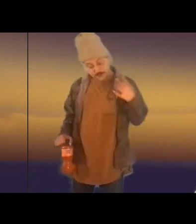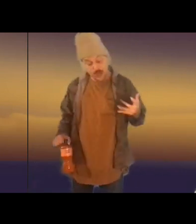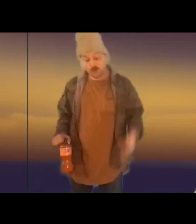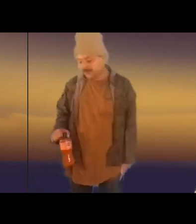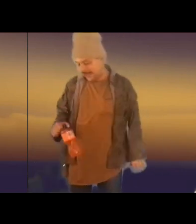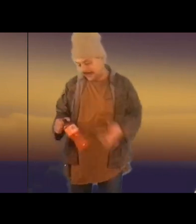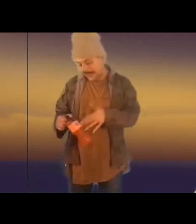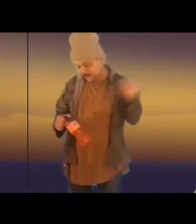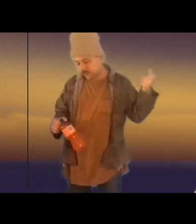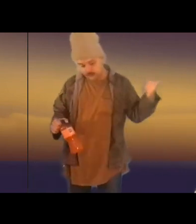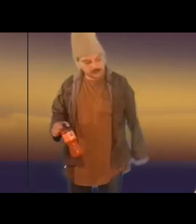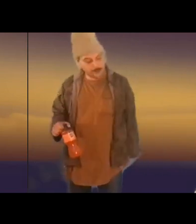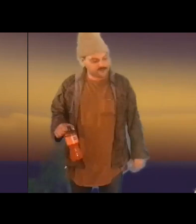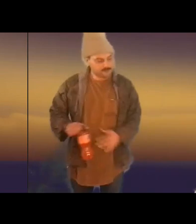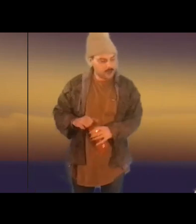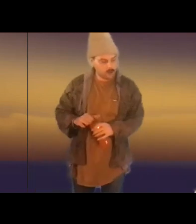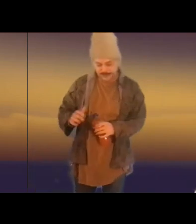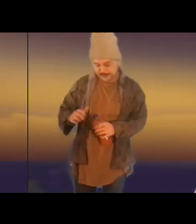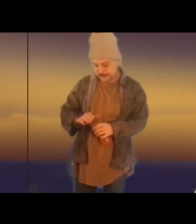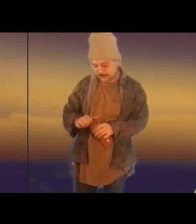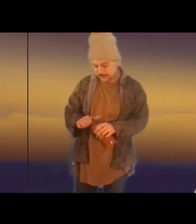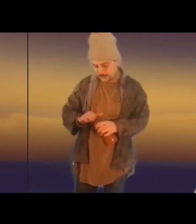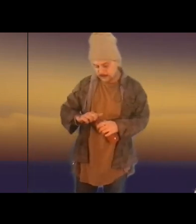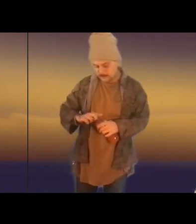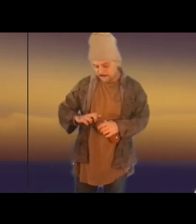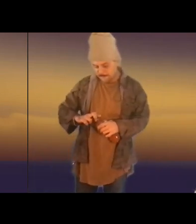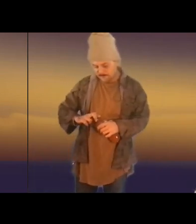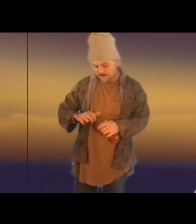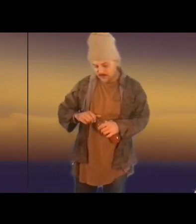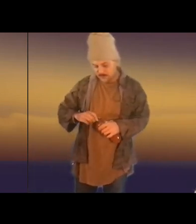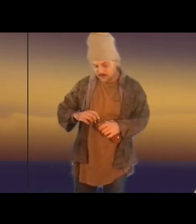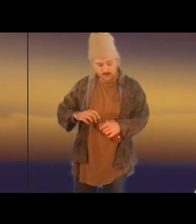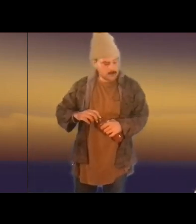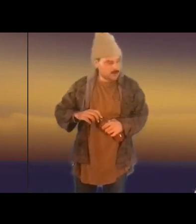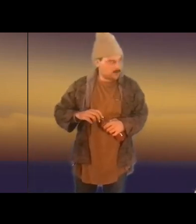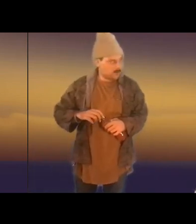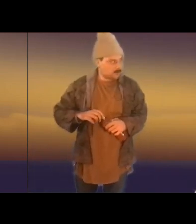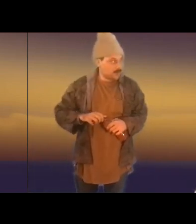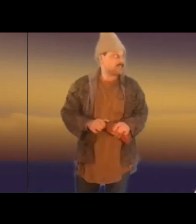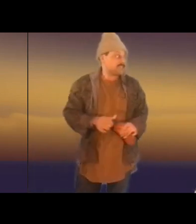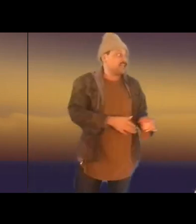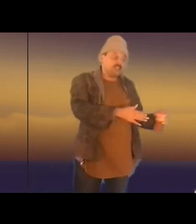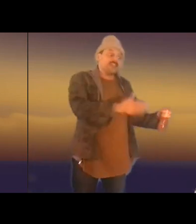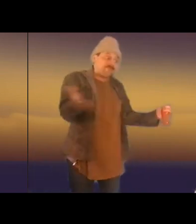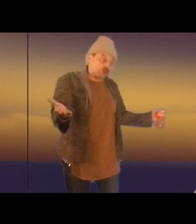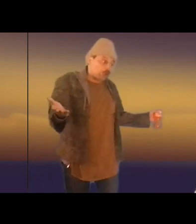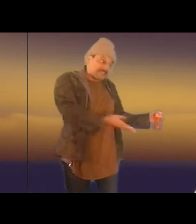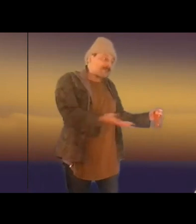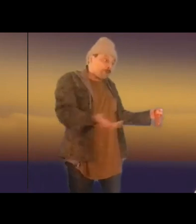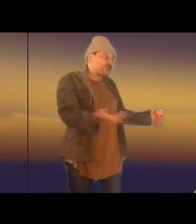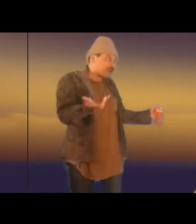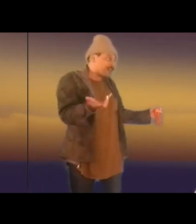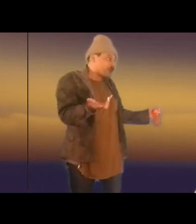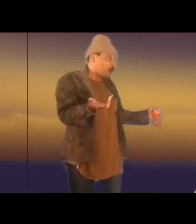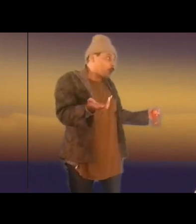group. No, and you deserve to be homeless. I enlisted because Mom pushed me into it. Are you saying you didn't have a choice to